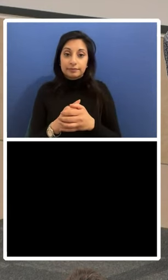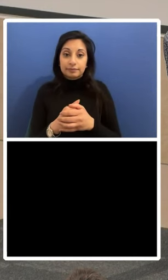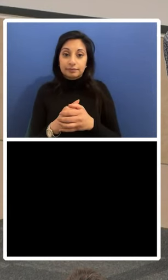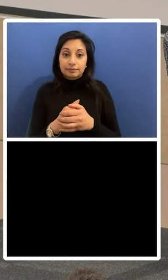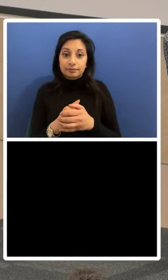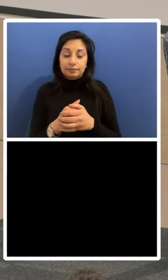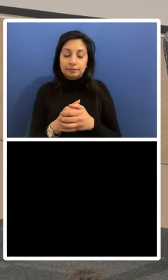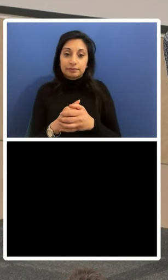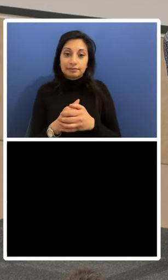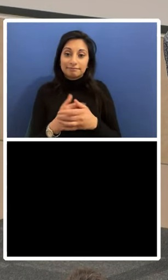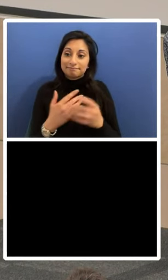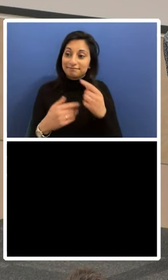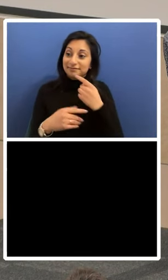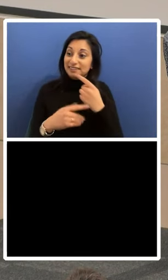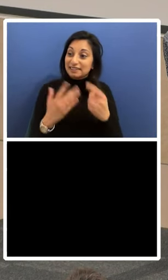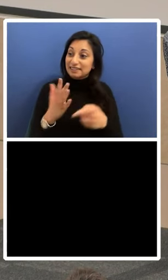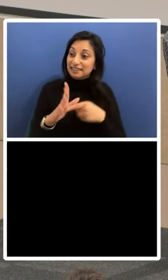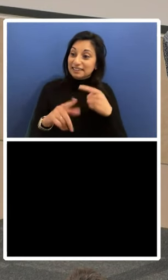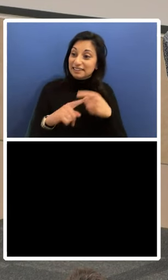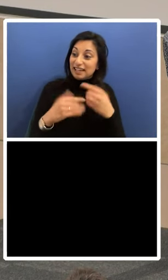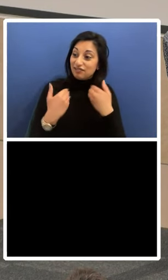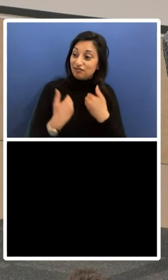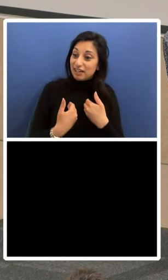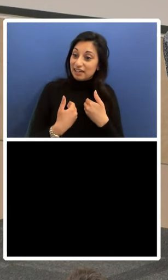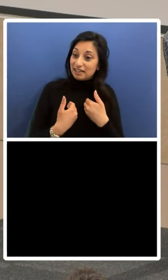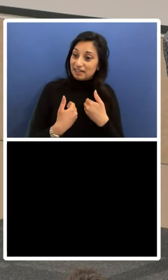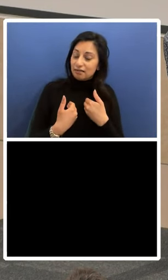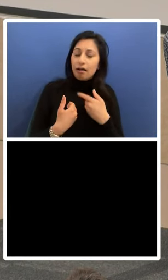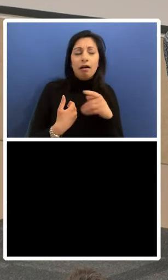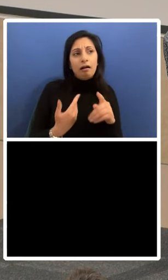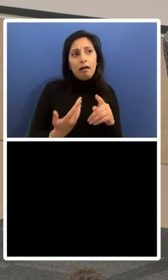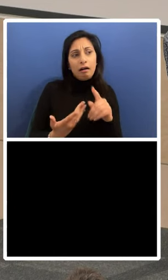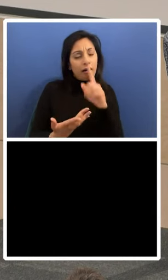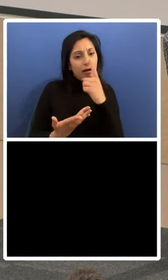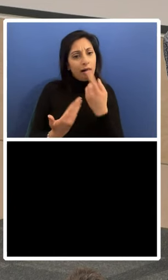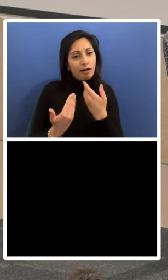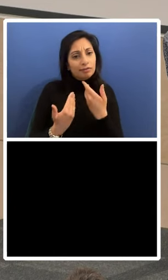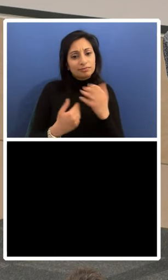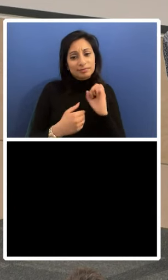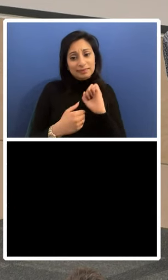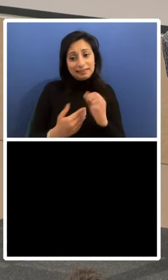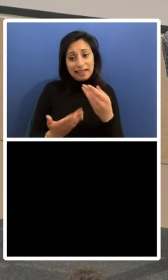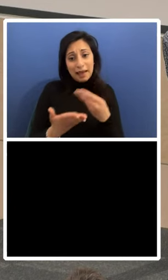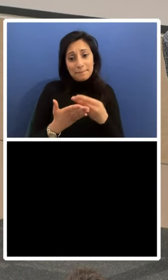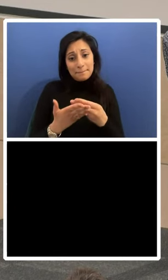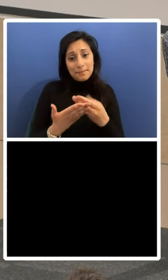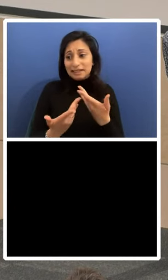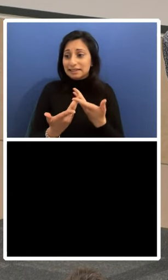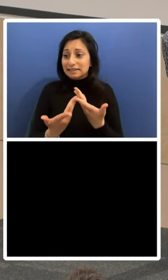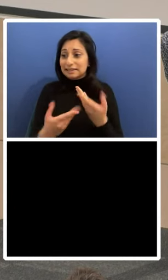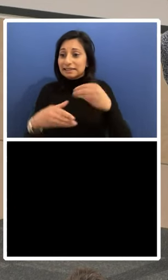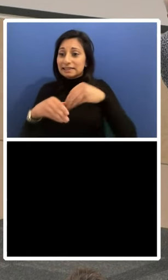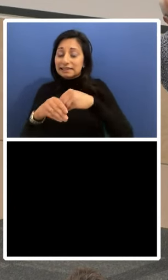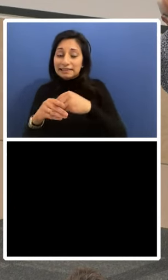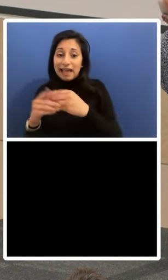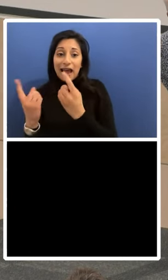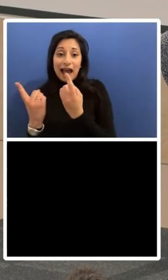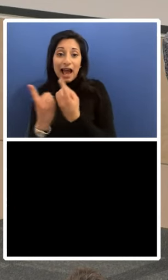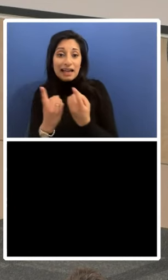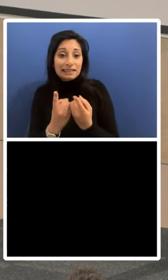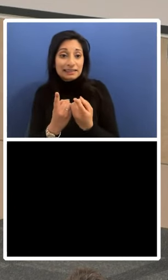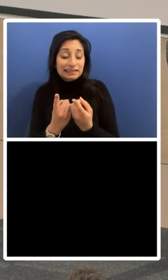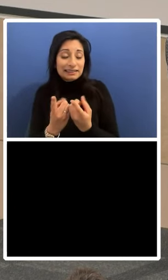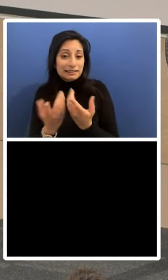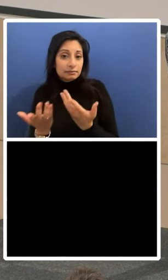need to tax the rich, and people say, oh, but their money's tied up in assets. Mm. You don't want to make them sell their assets. Listen, if you give all the assets to a guy who